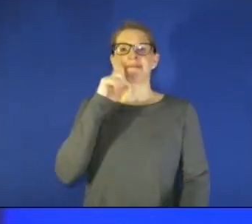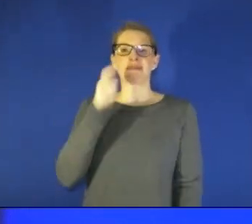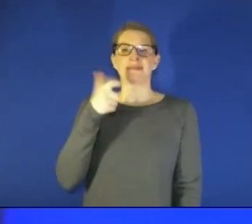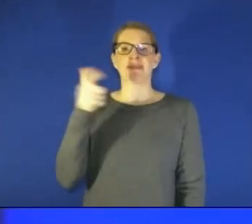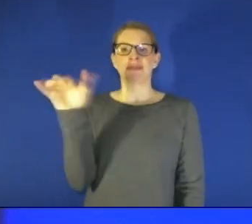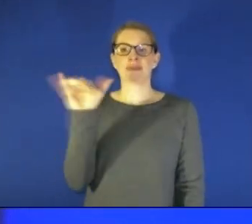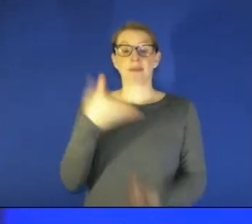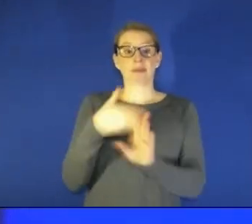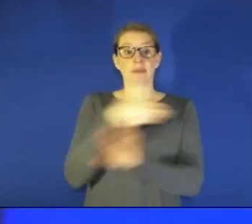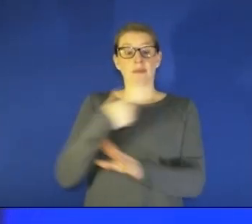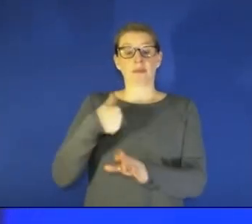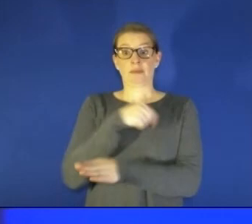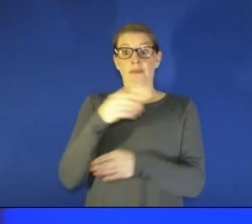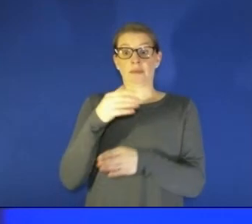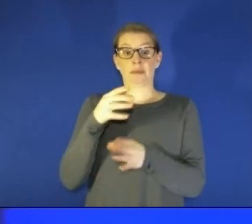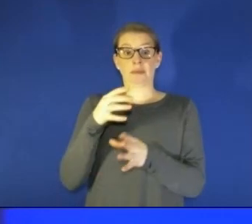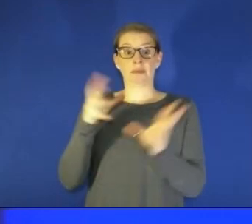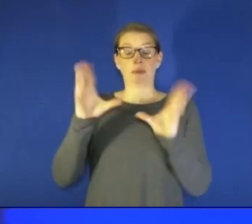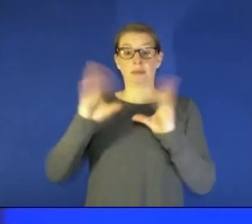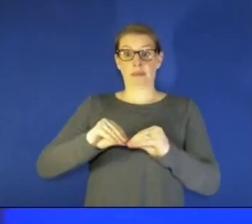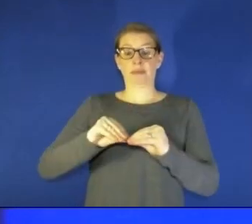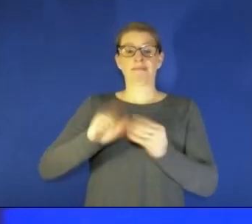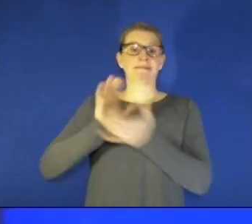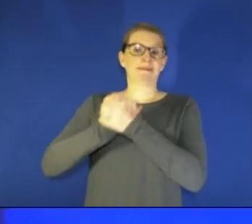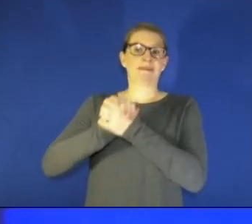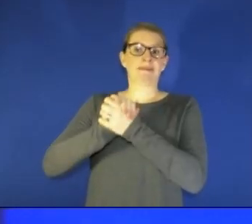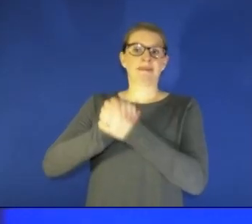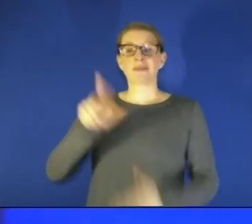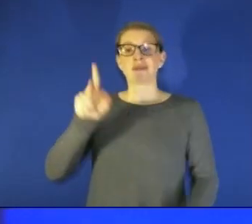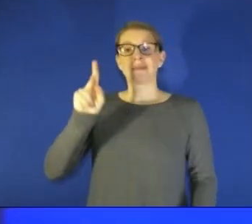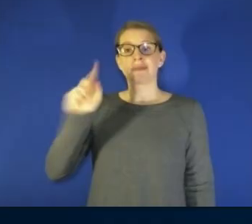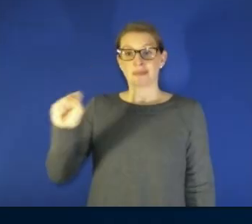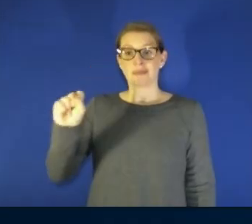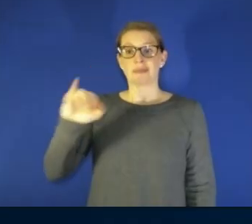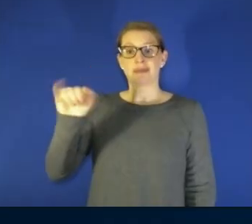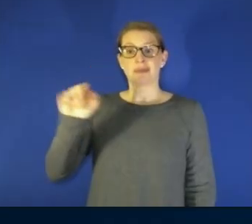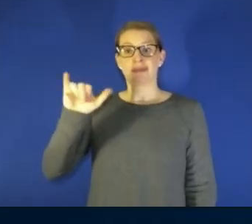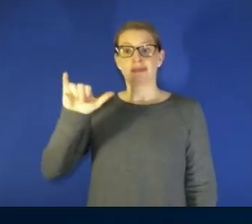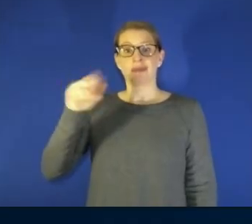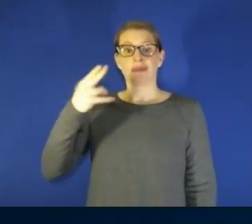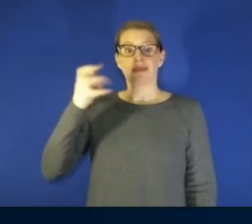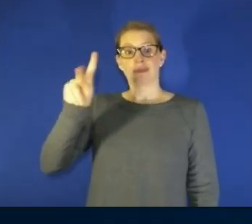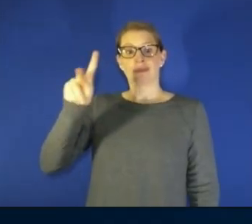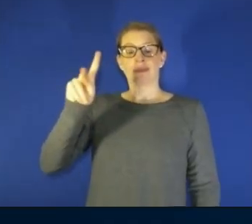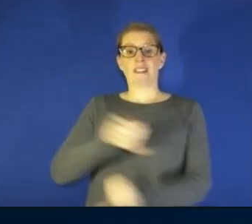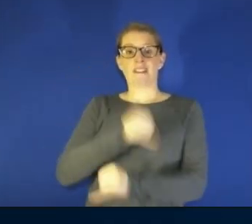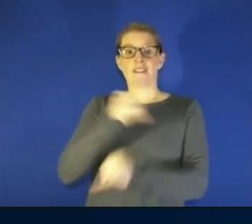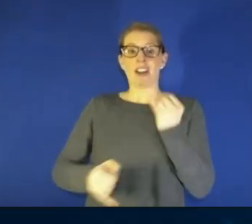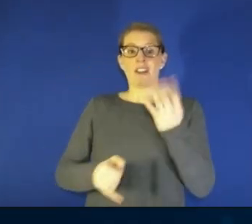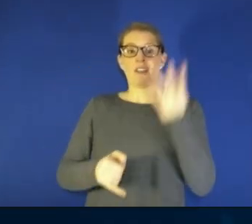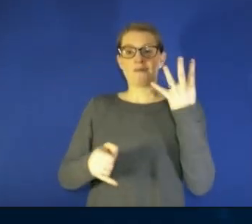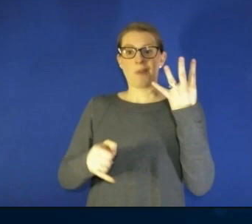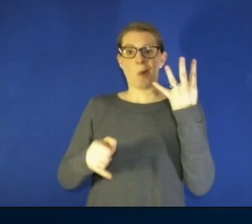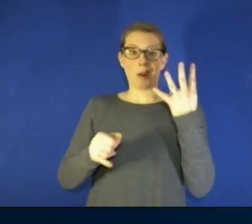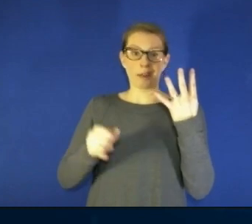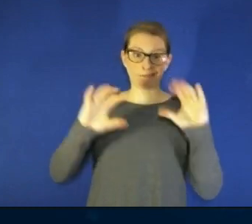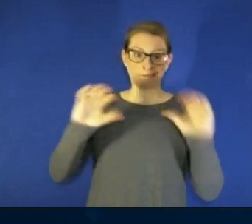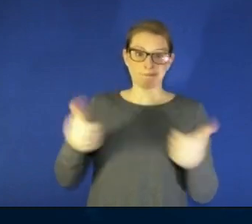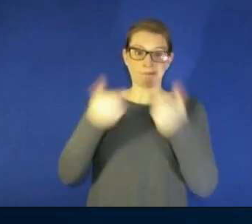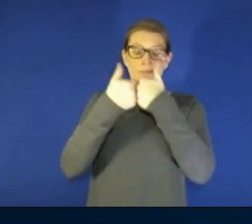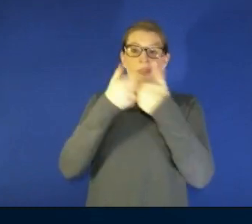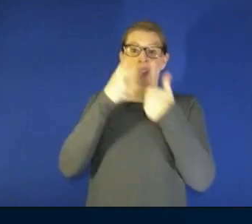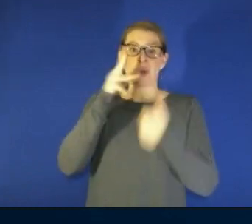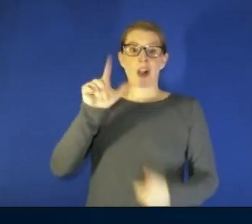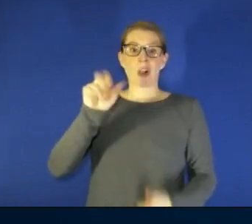go, congrats, of course, to the Kansas Jayhawks, who are now Final Four bound, as it should be. Take a look at the celebration on the streets of Lawrence